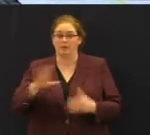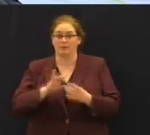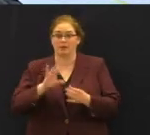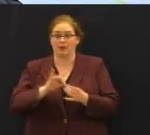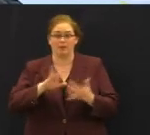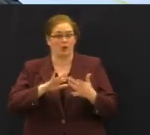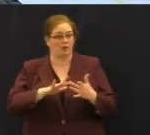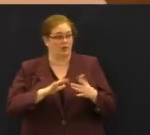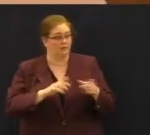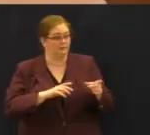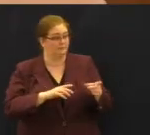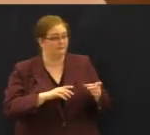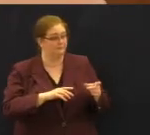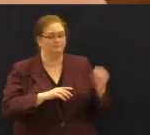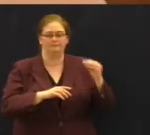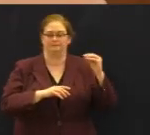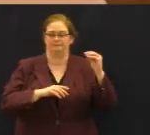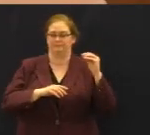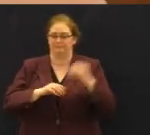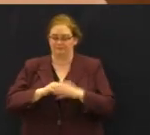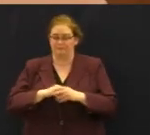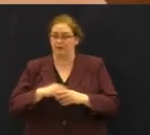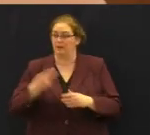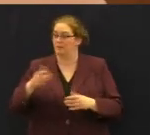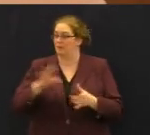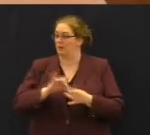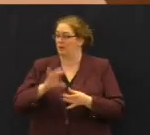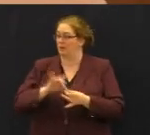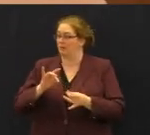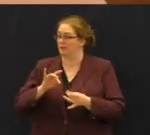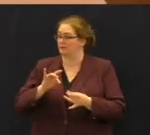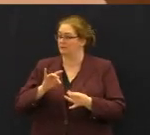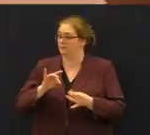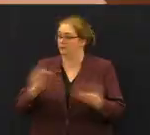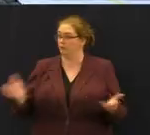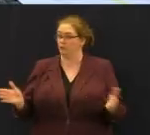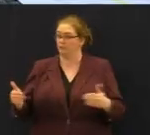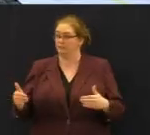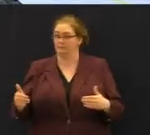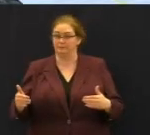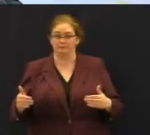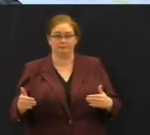online? No, Commissioner. Any public comment in the room?